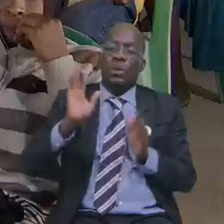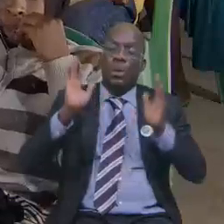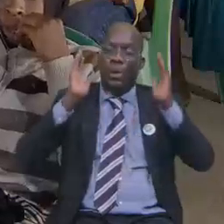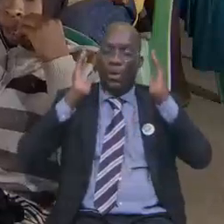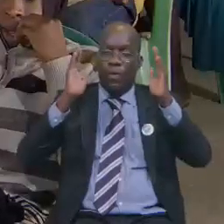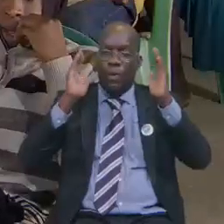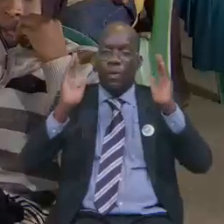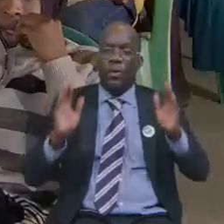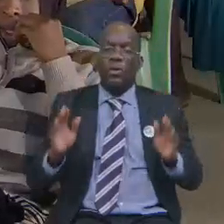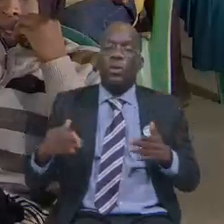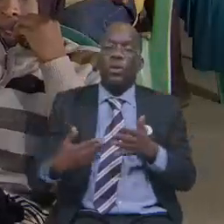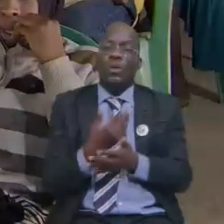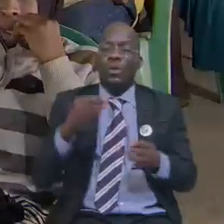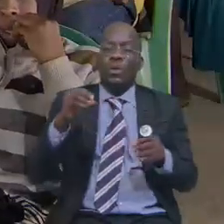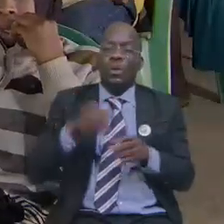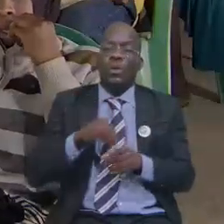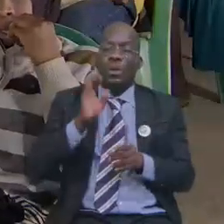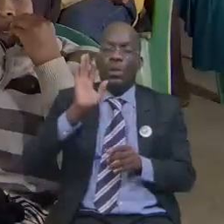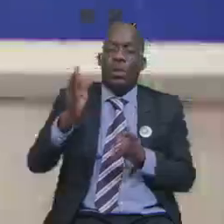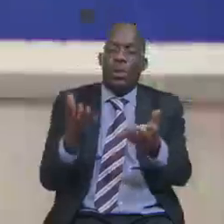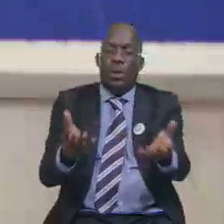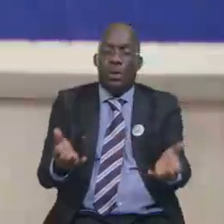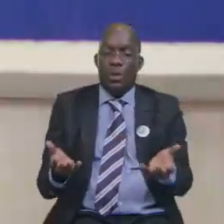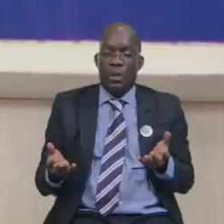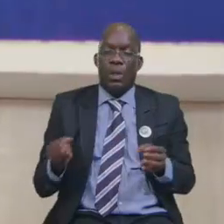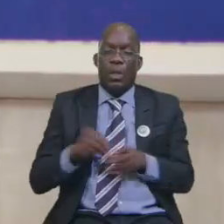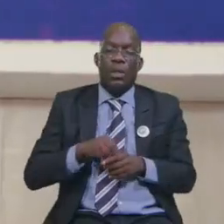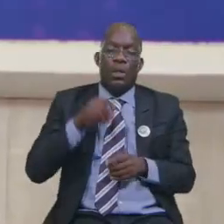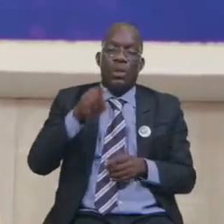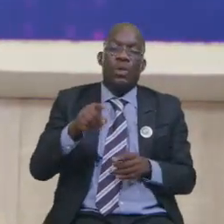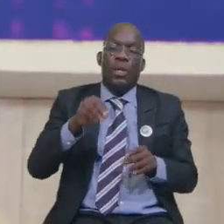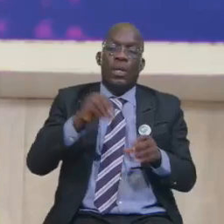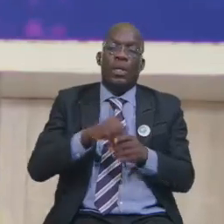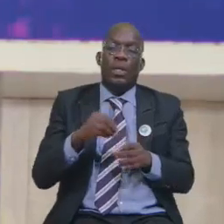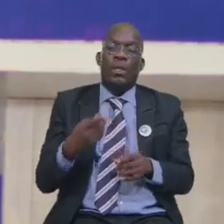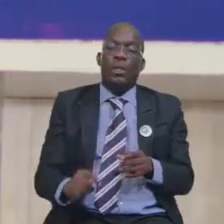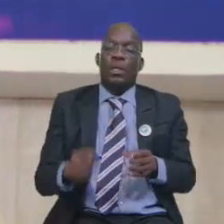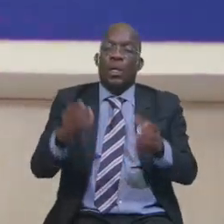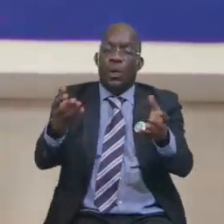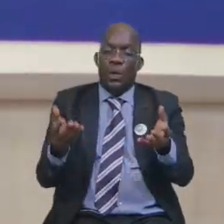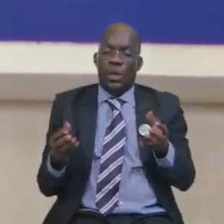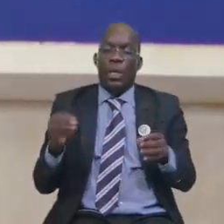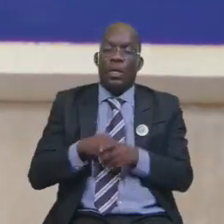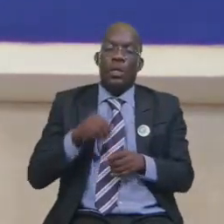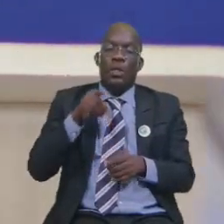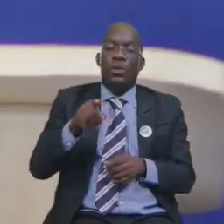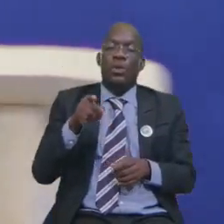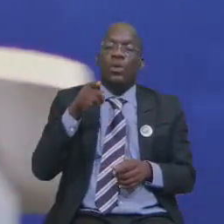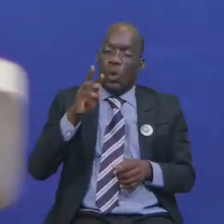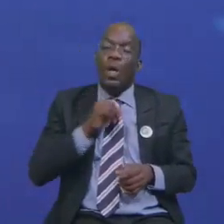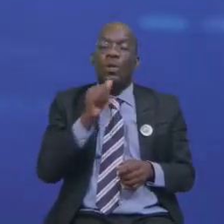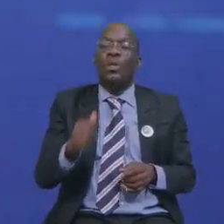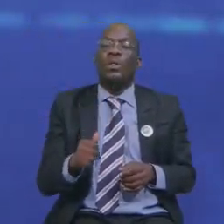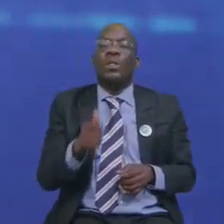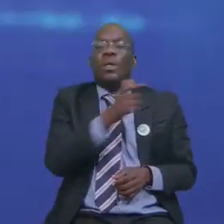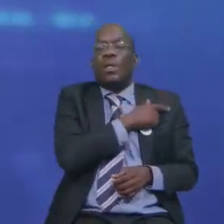in the drive inside you, in the passion inside you. You're not the sluggish one